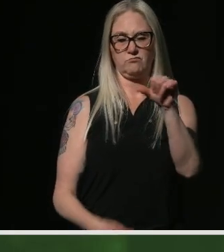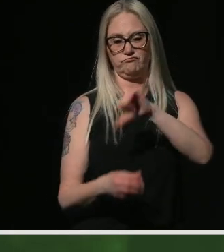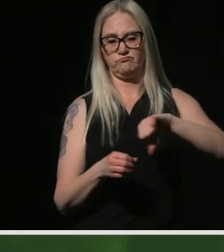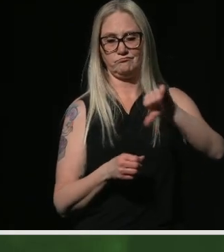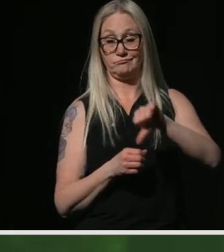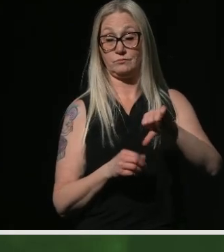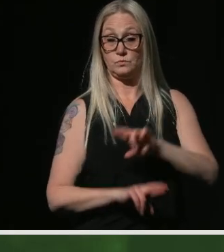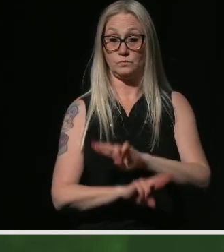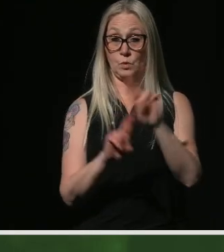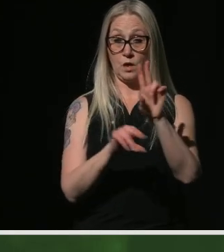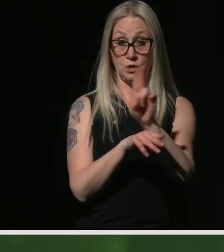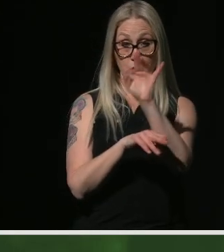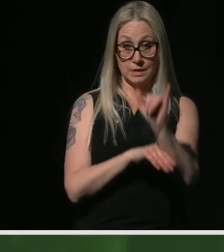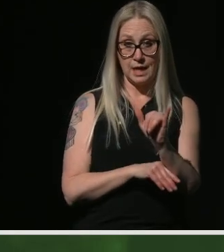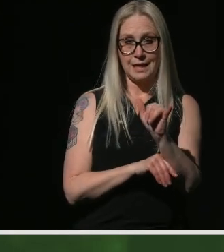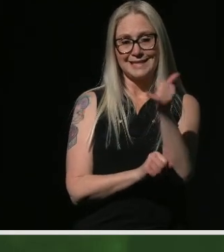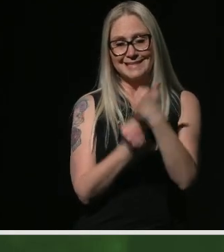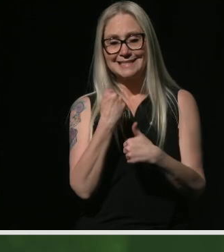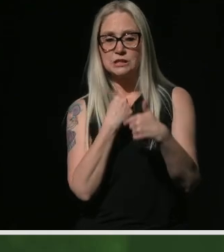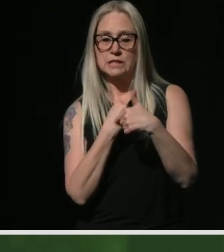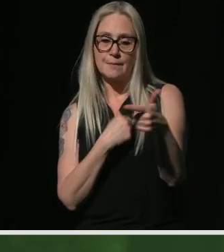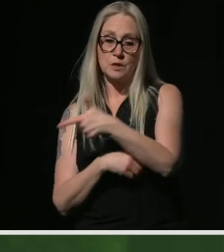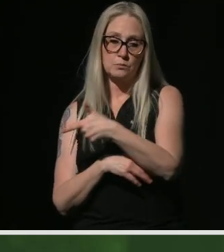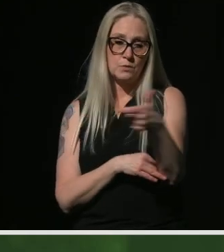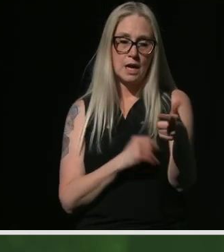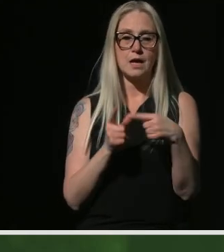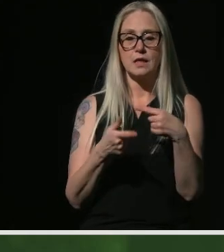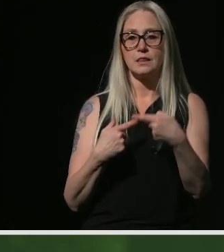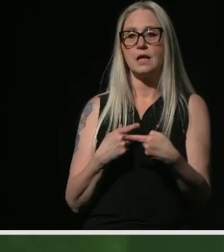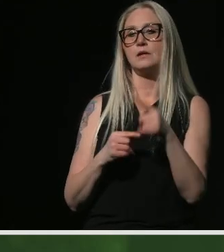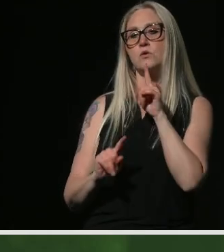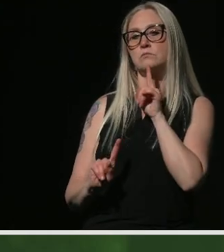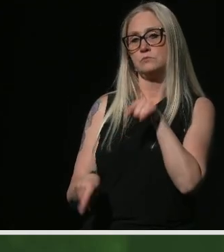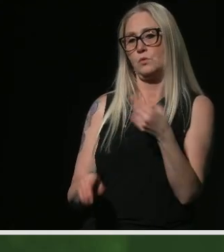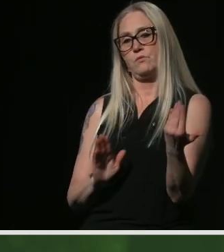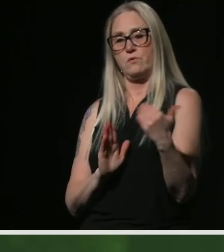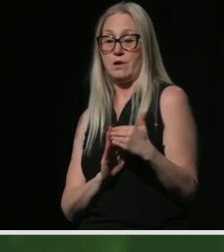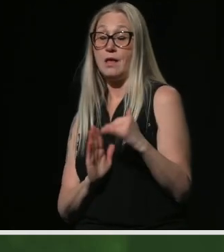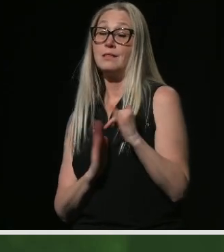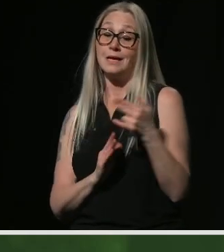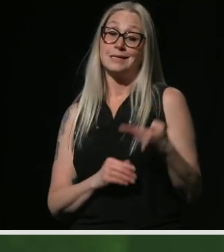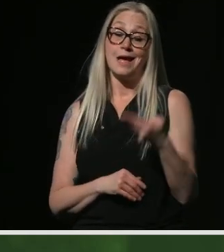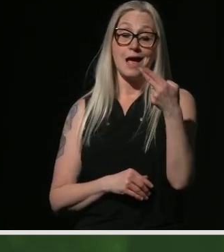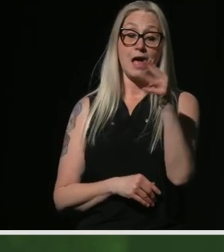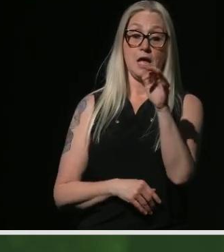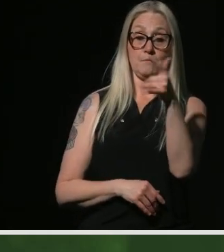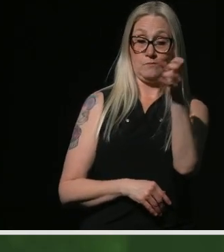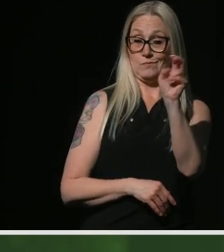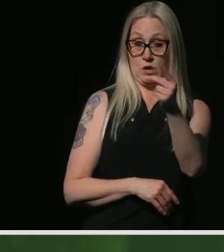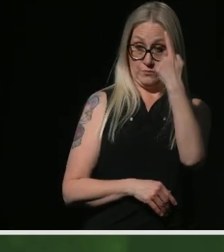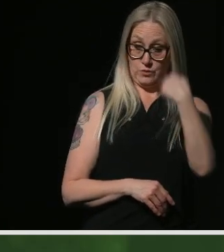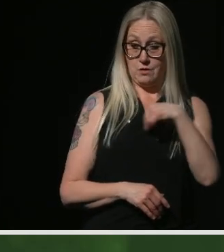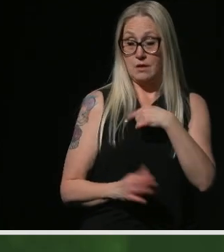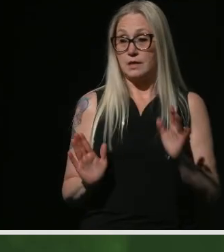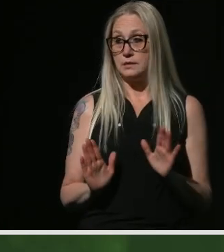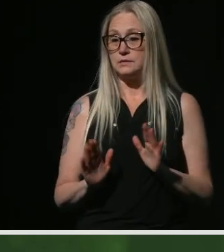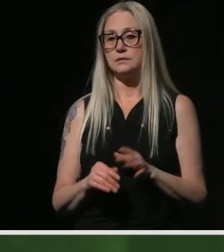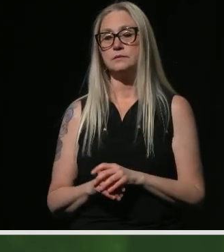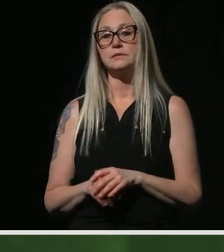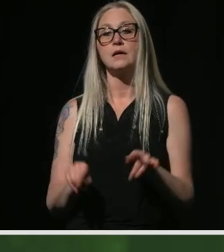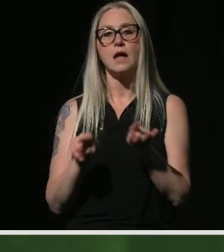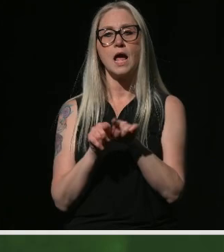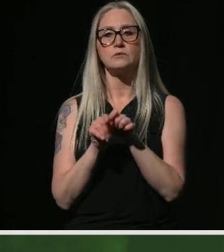spray the product, they reorder. That's a high margin product for us. As we scale this to across the